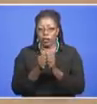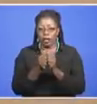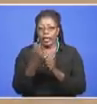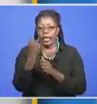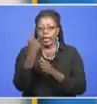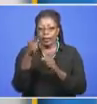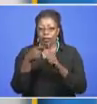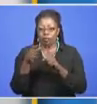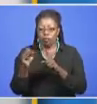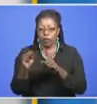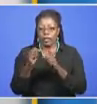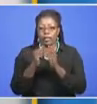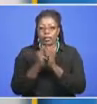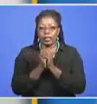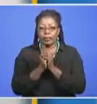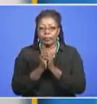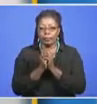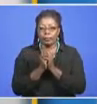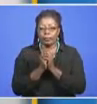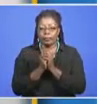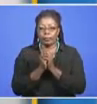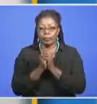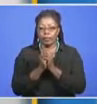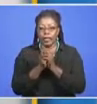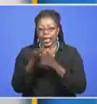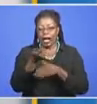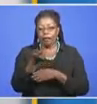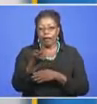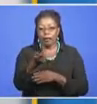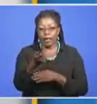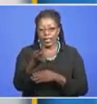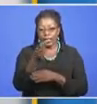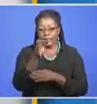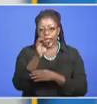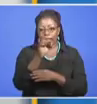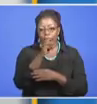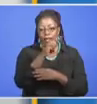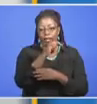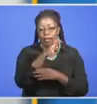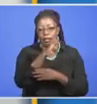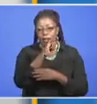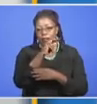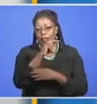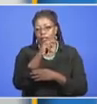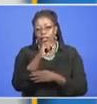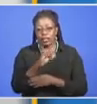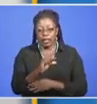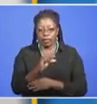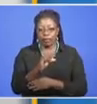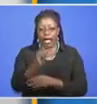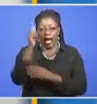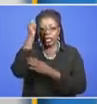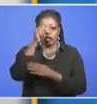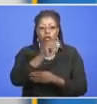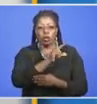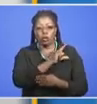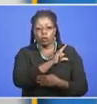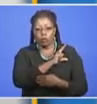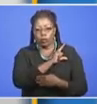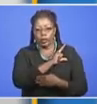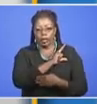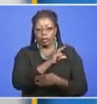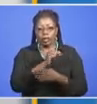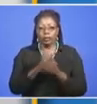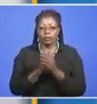11. Fencing also on the schedule yesterday for Team Bahamas at CAC. Antonio Lewis was making his debut at